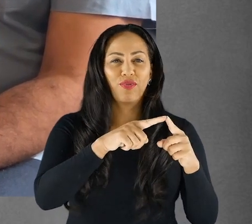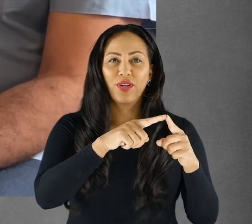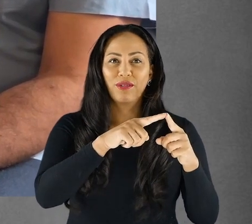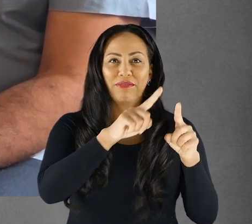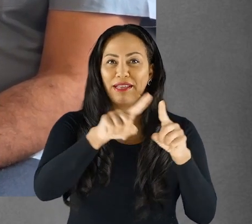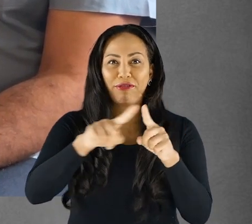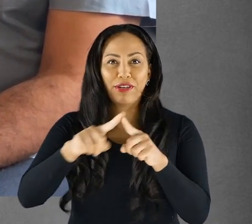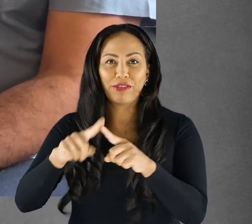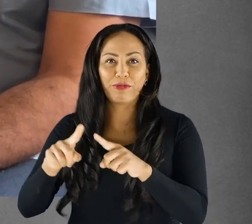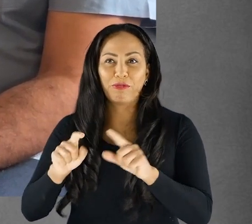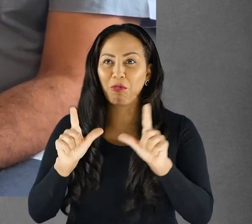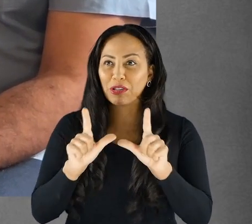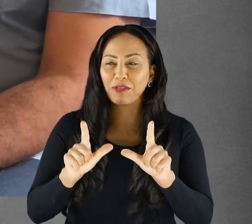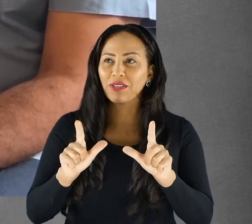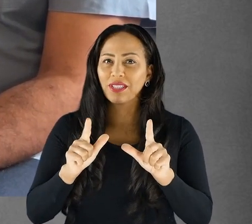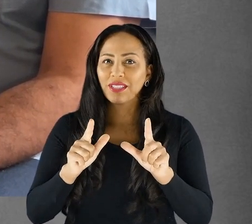into